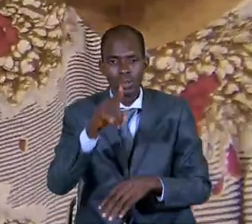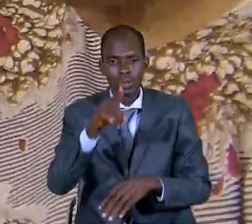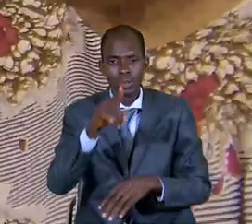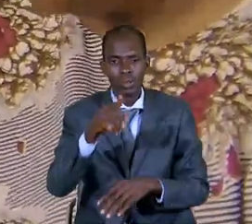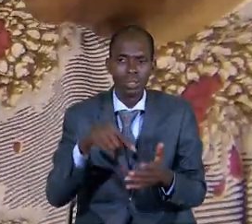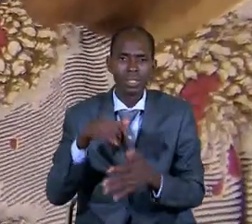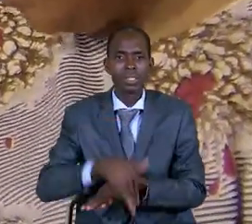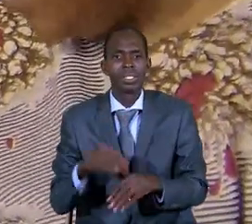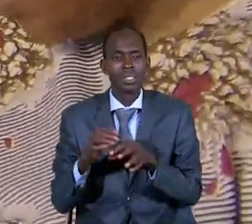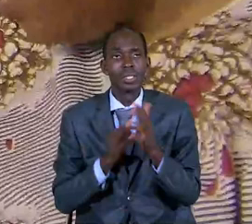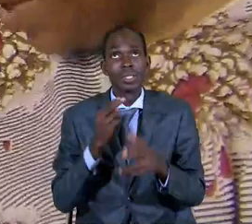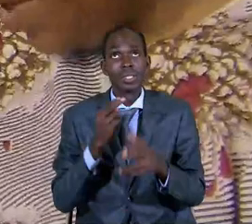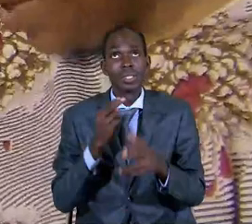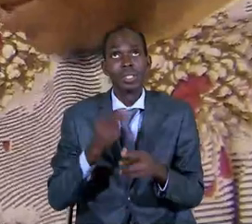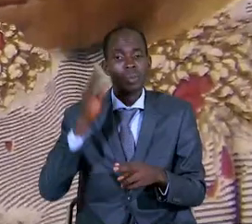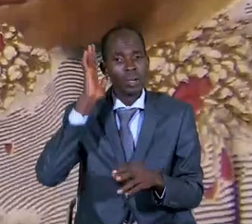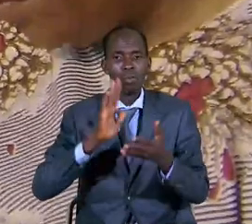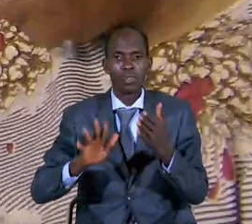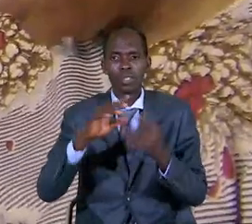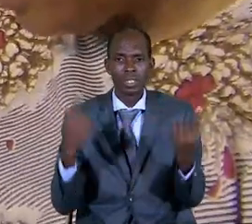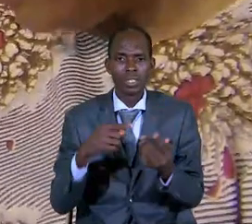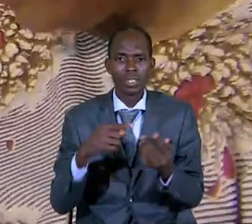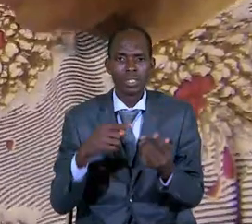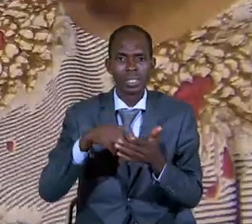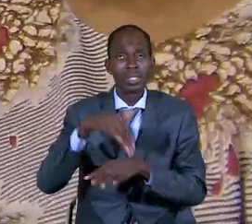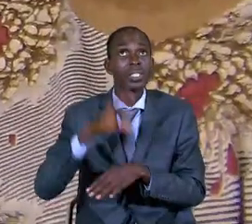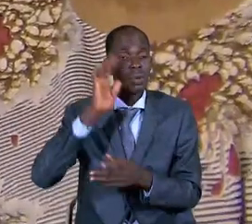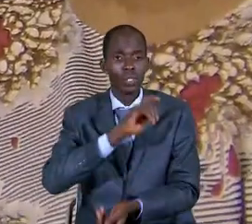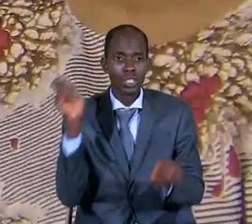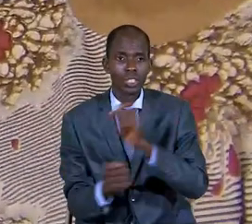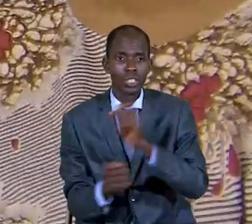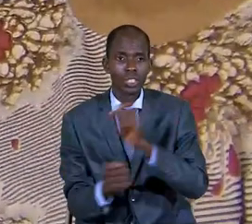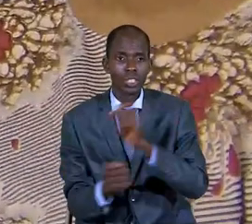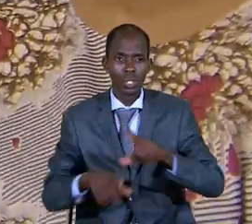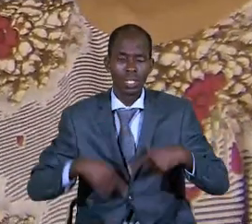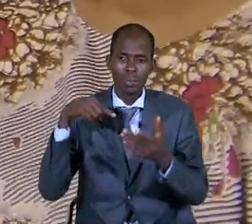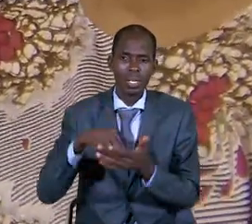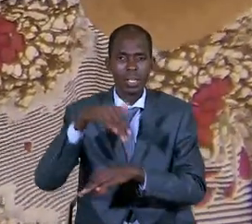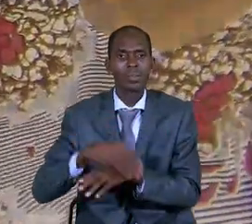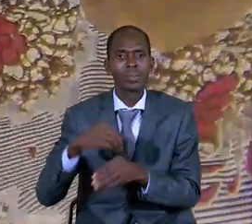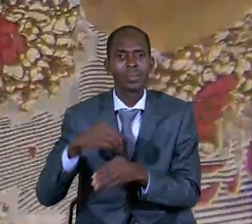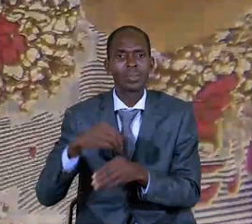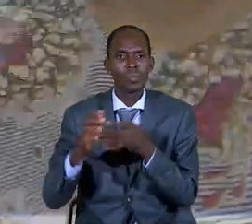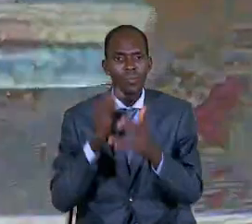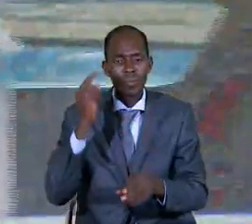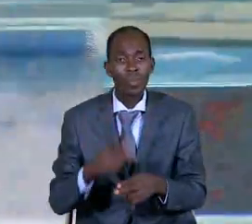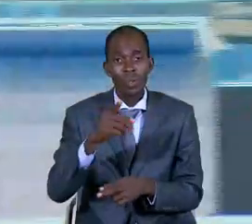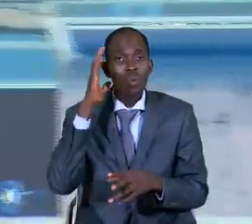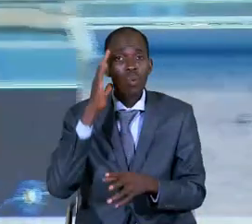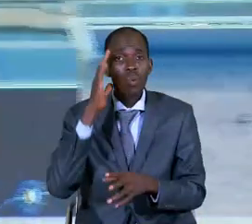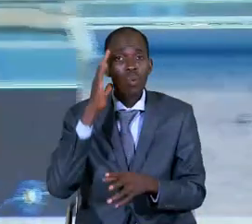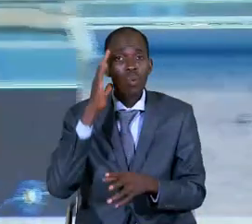will forgive your sin tonight. He will turn your life around tonight. You will catch